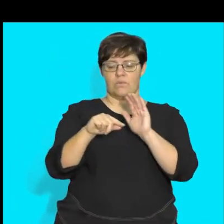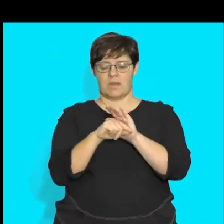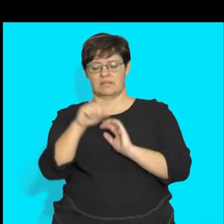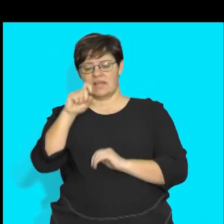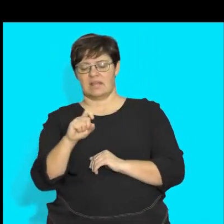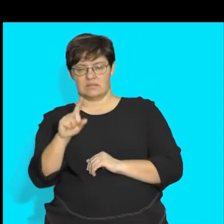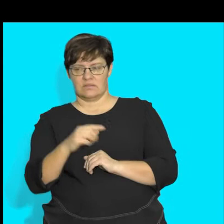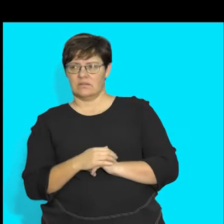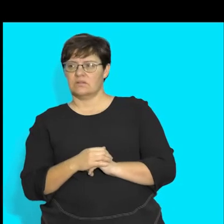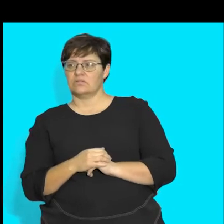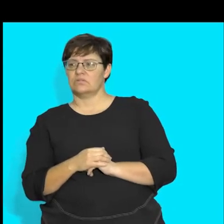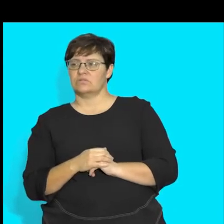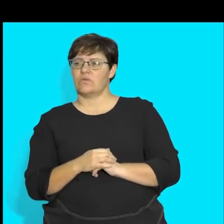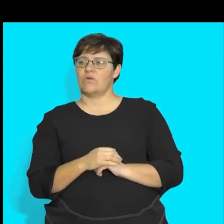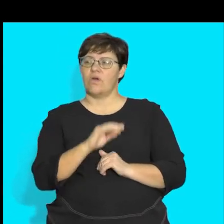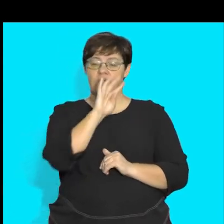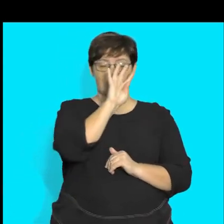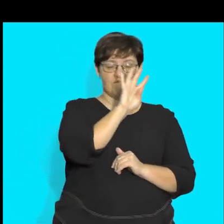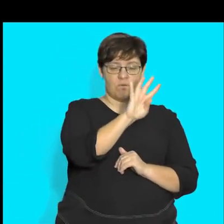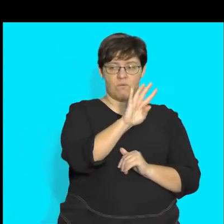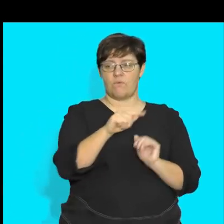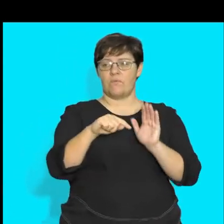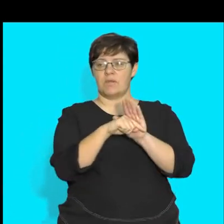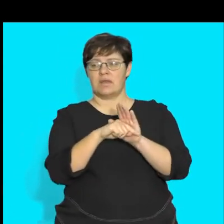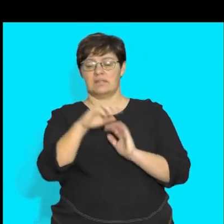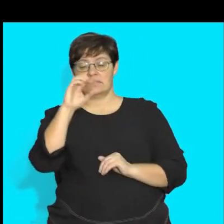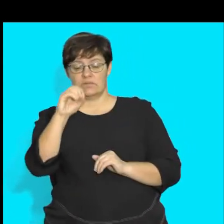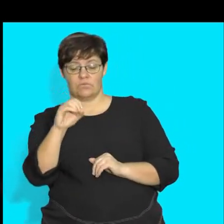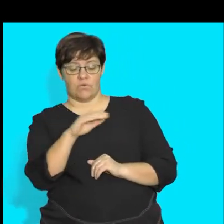So let's go y value 4 minus y value 0